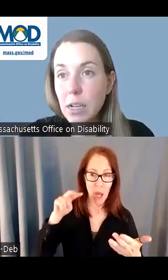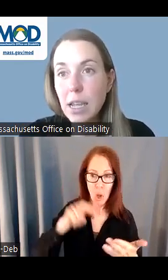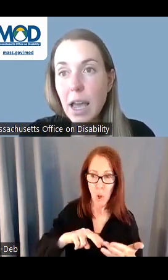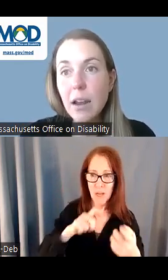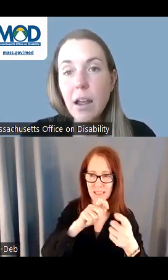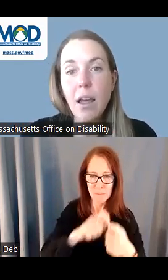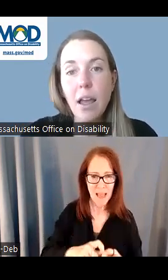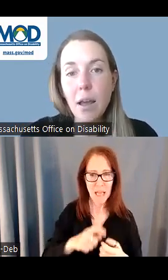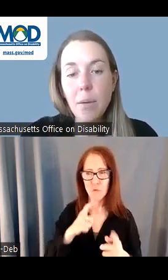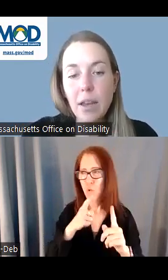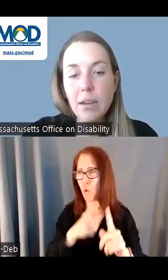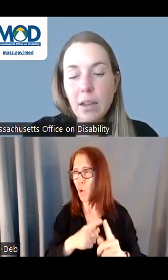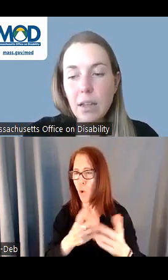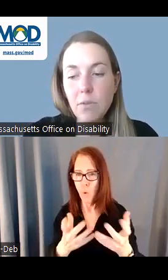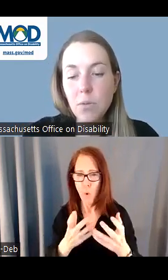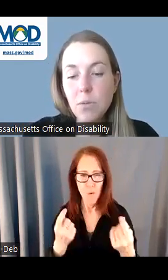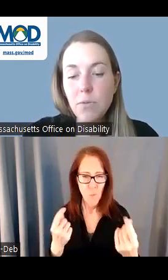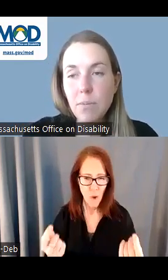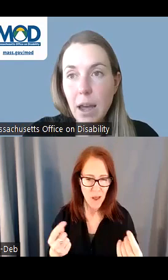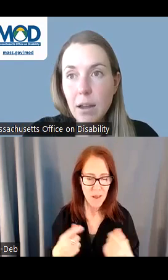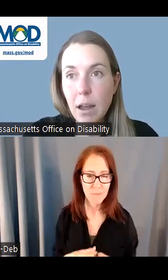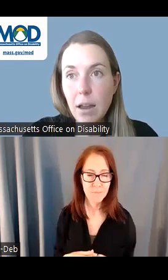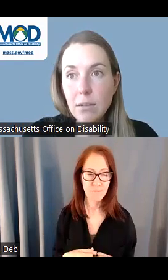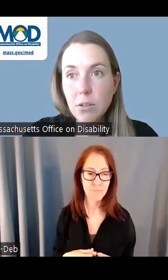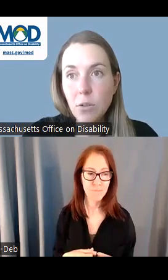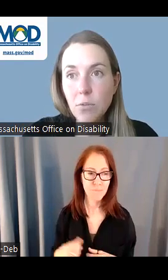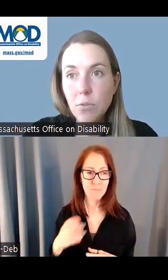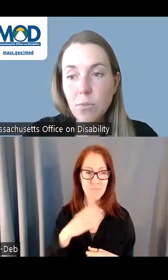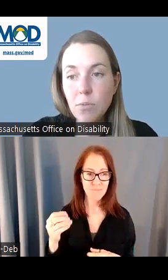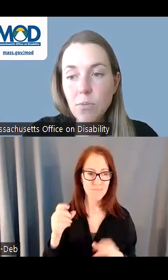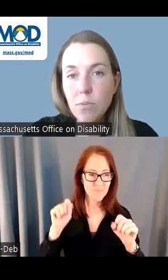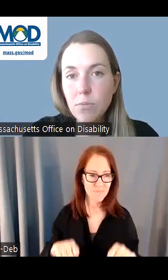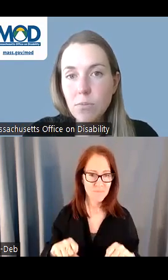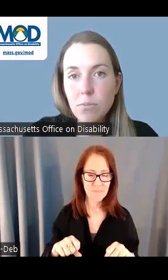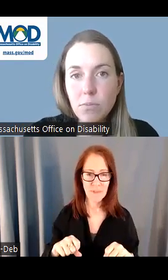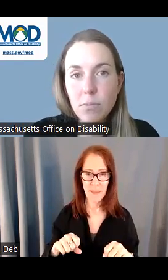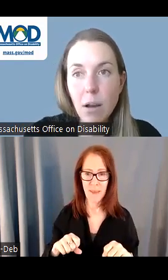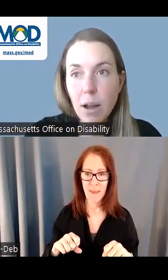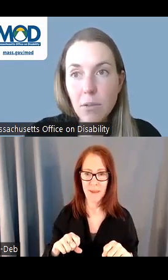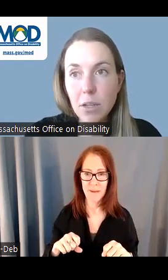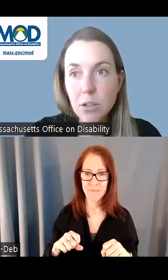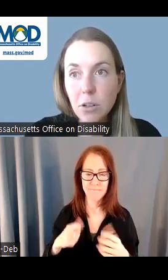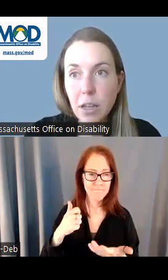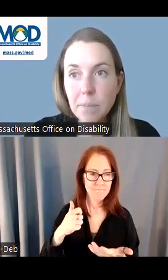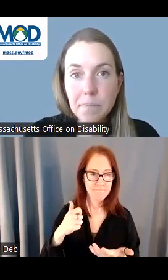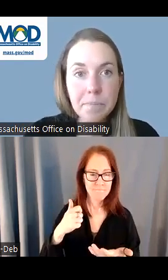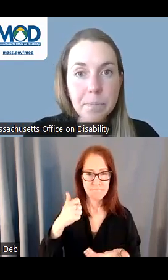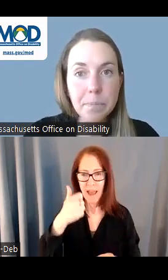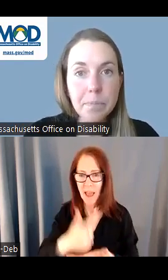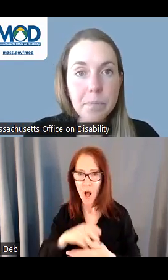you're looking to get and give you feedback on sort of how things are